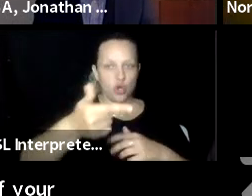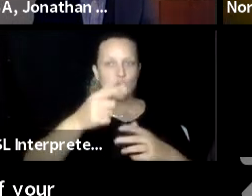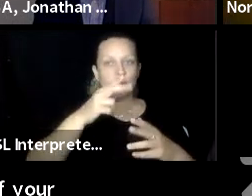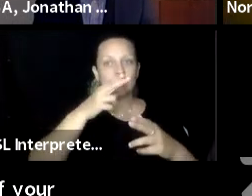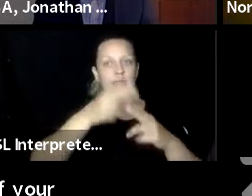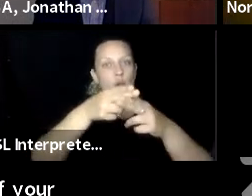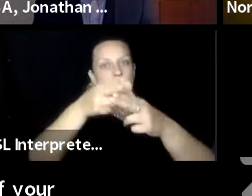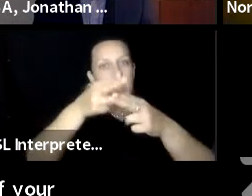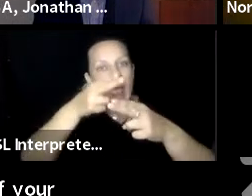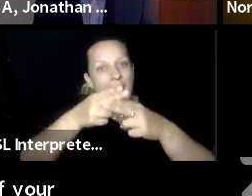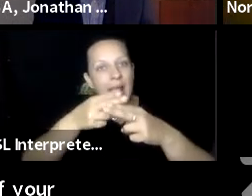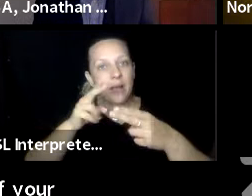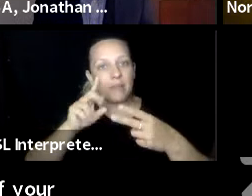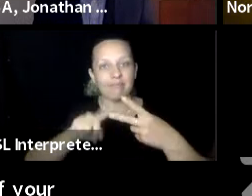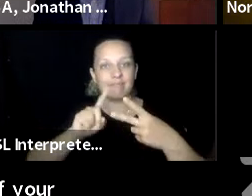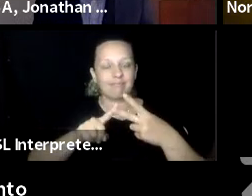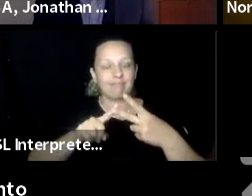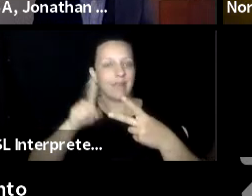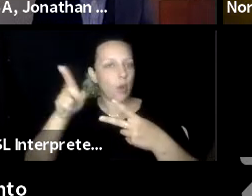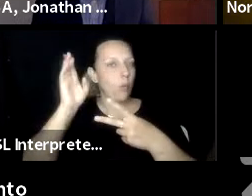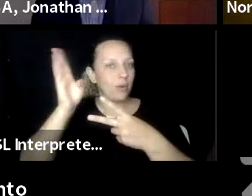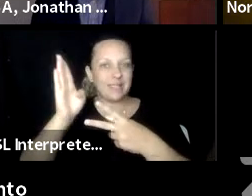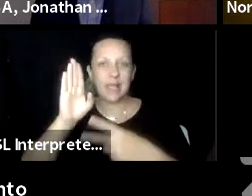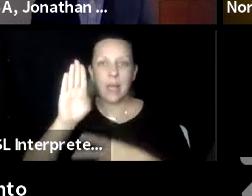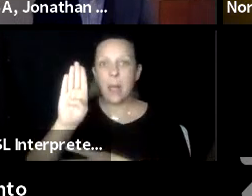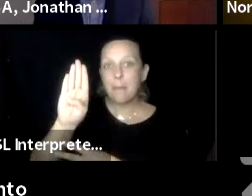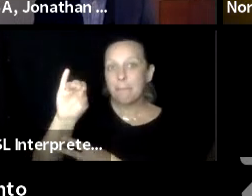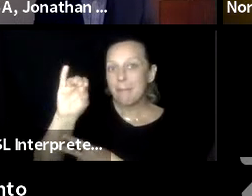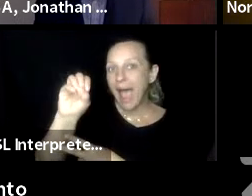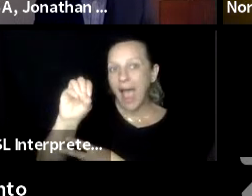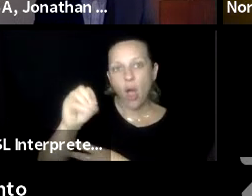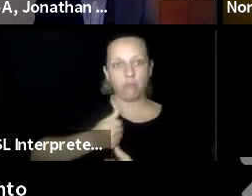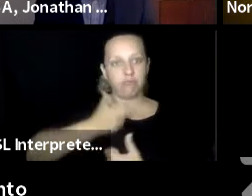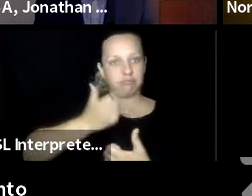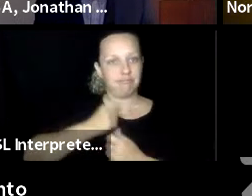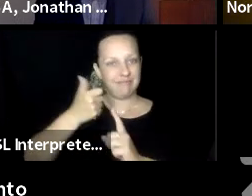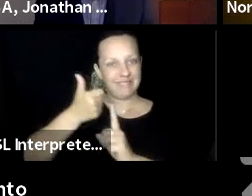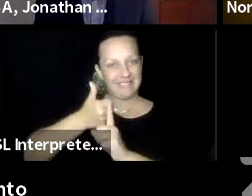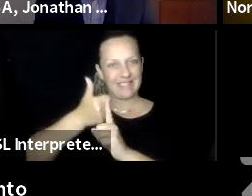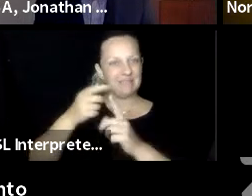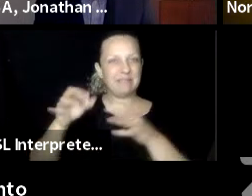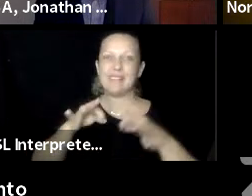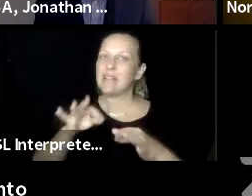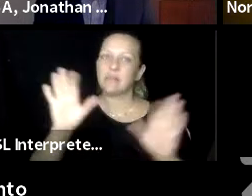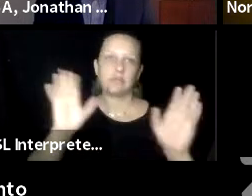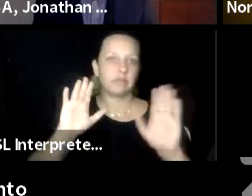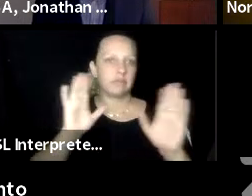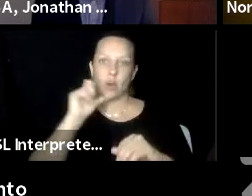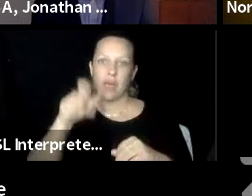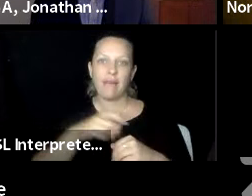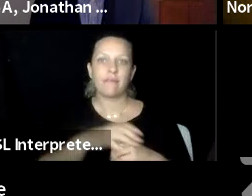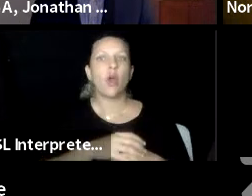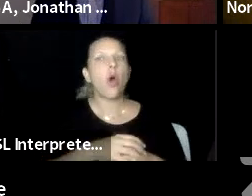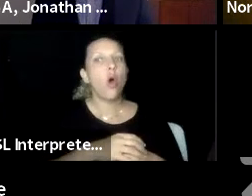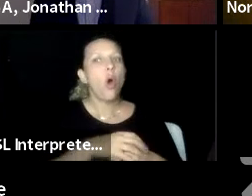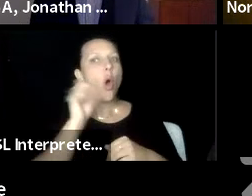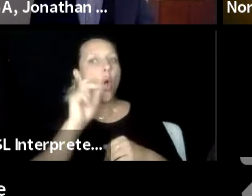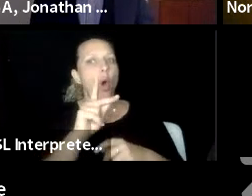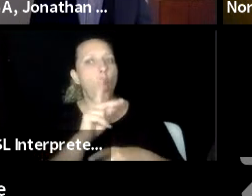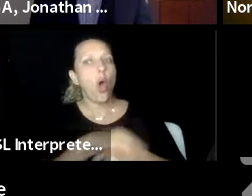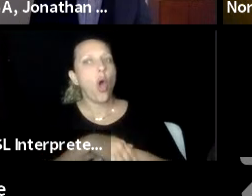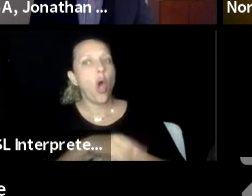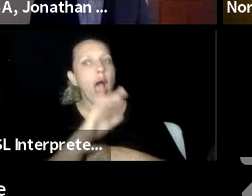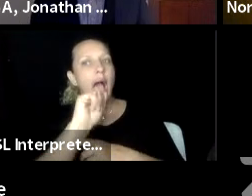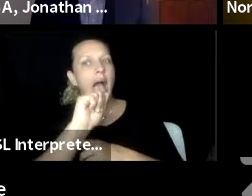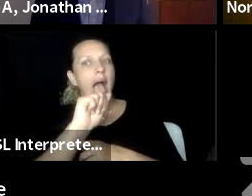So if the panelists would like to, That's great, but I will have that information